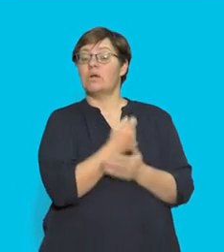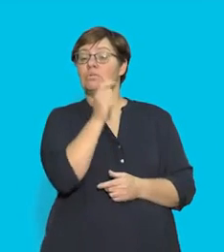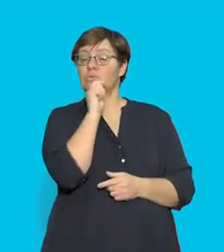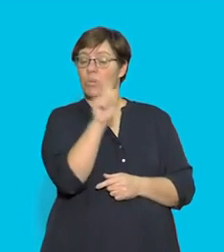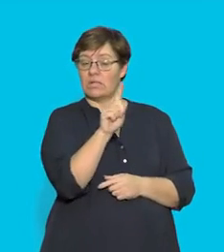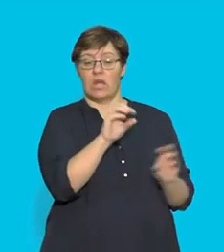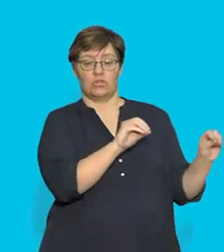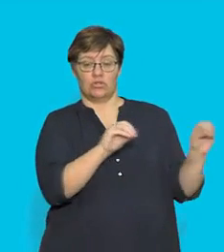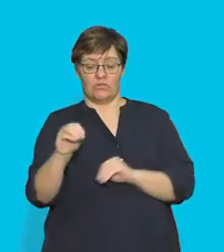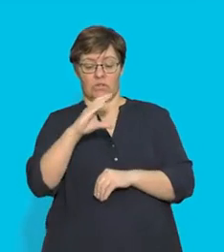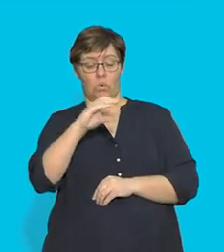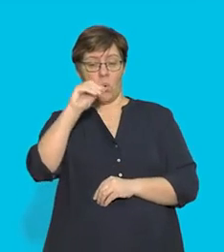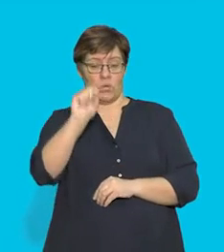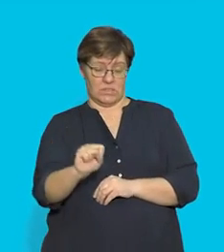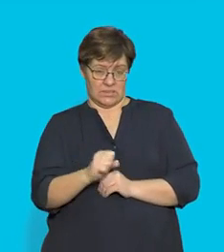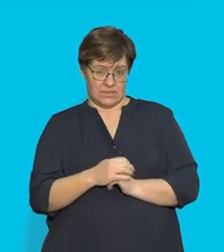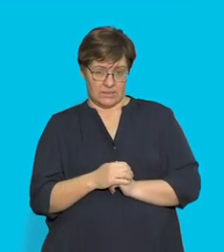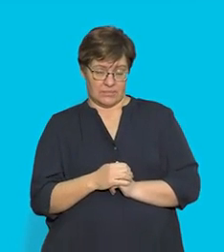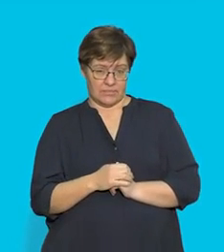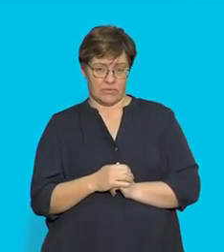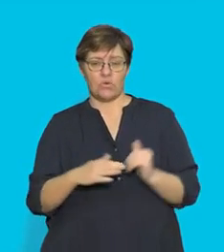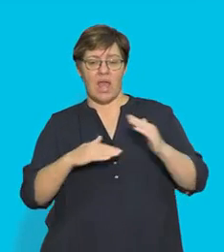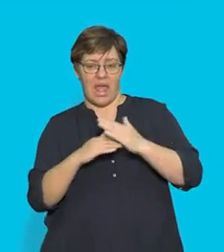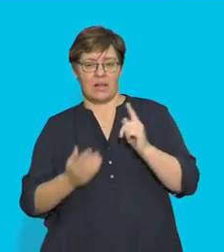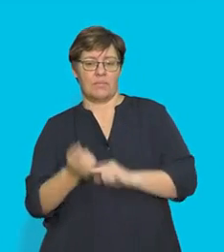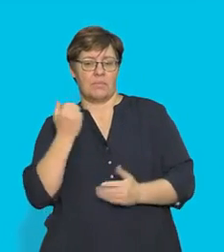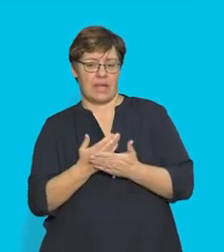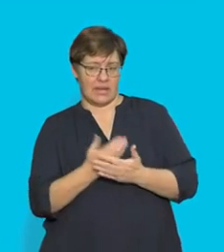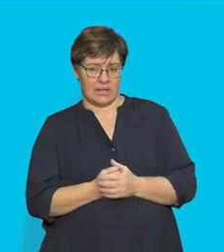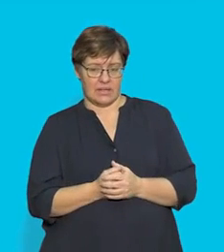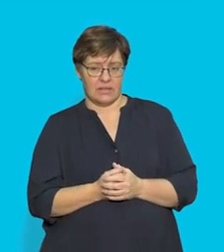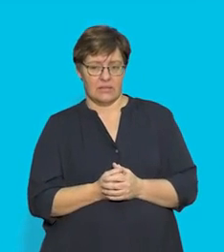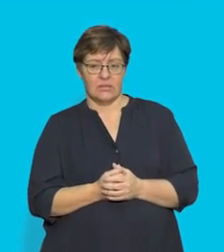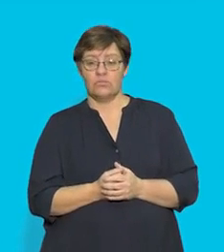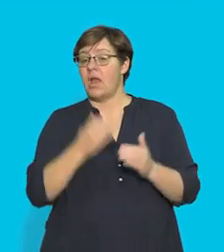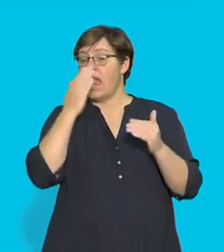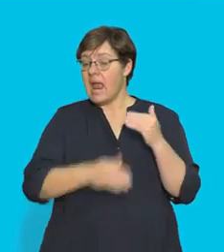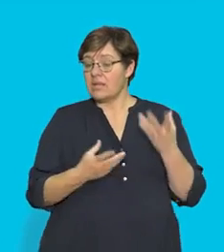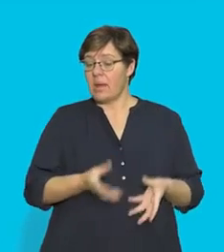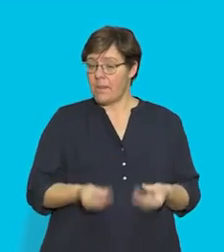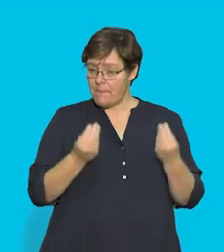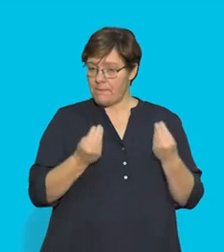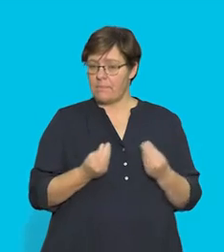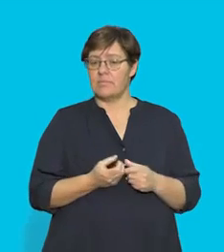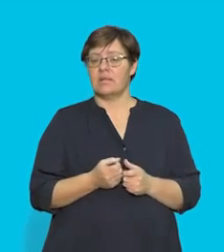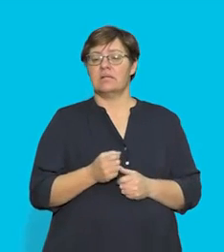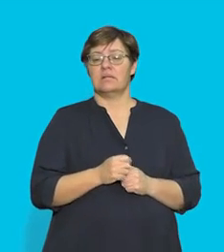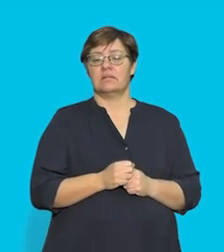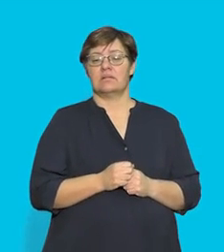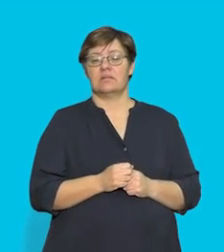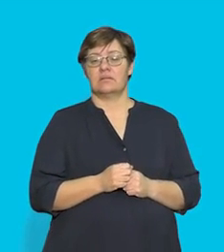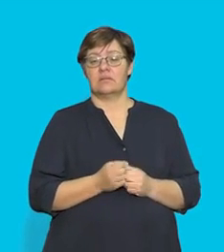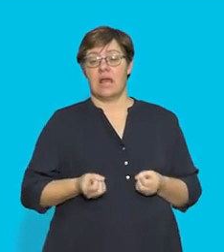use shift cos when we're finding the angle. Okay, so basically we're going to end up with cos of theta equals